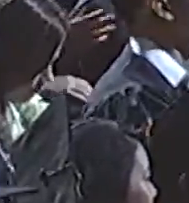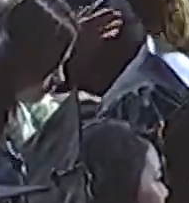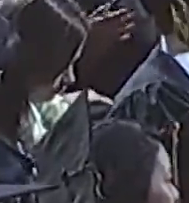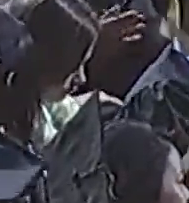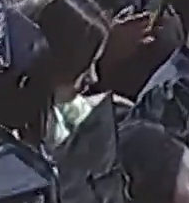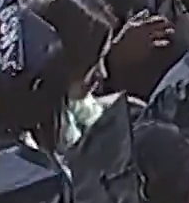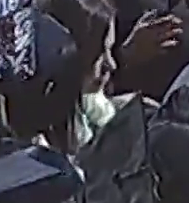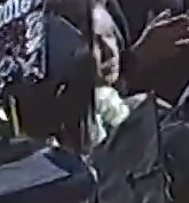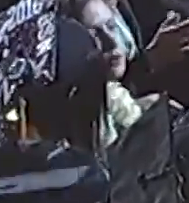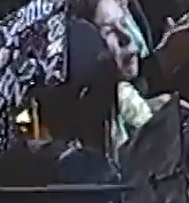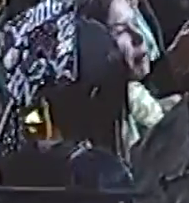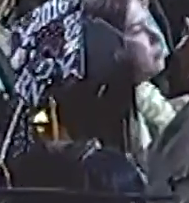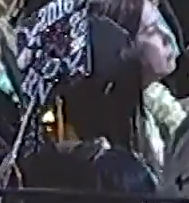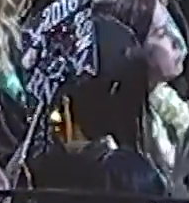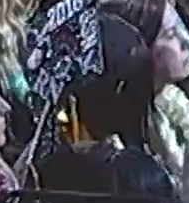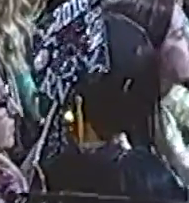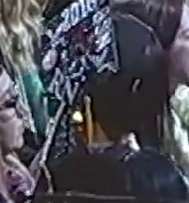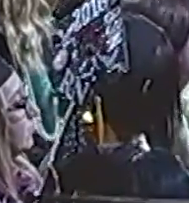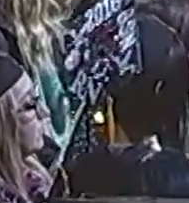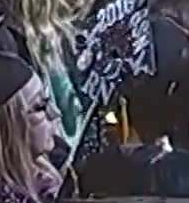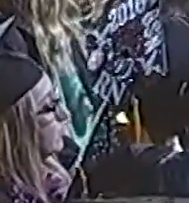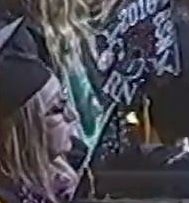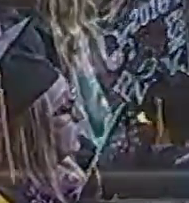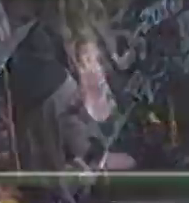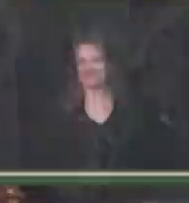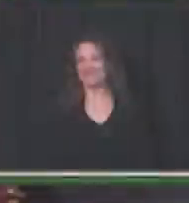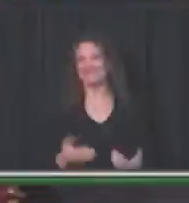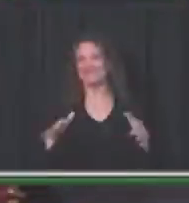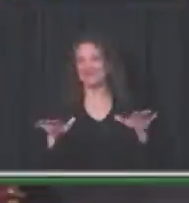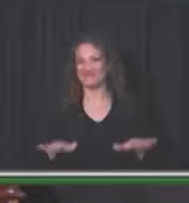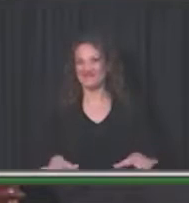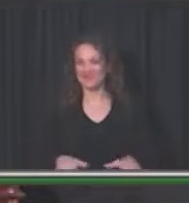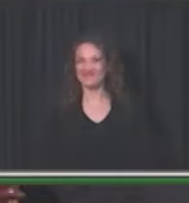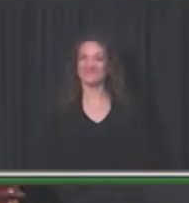Wow. Congratulations, please be seated.